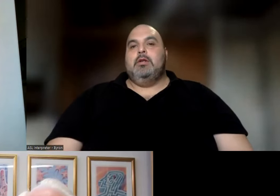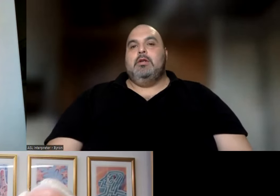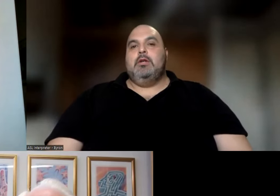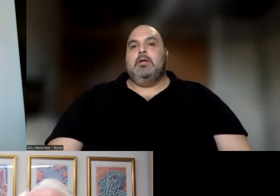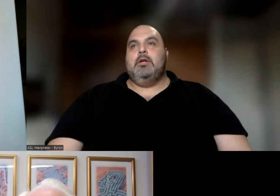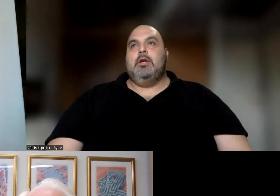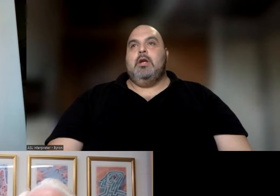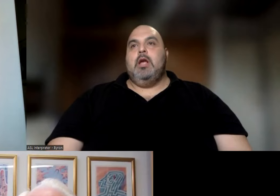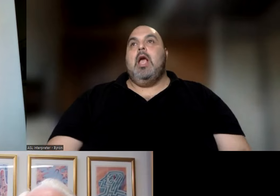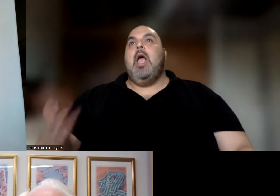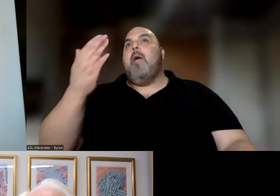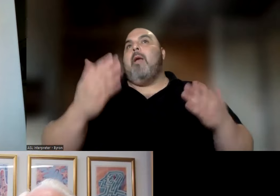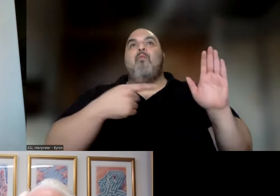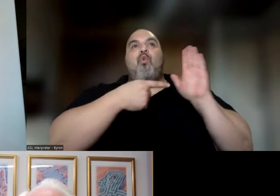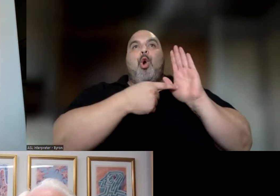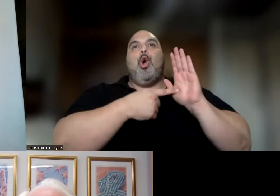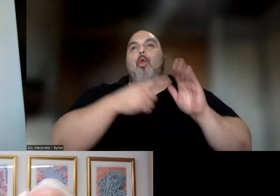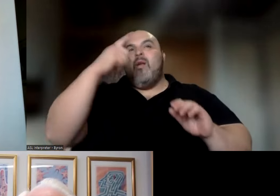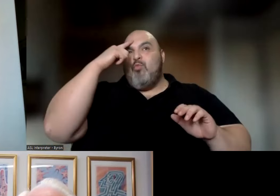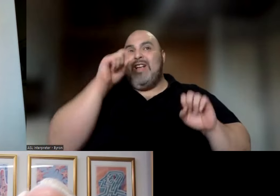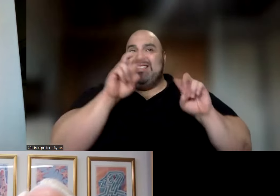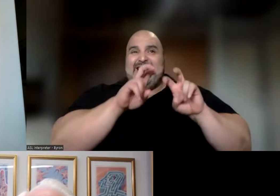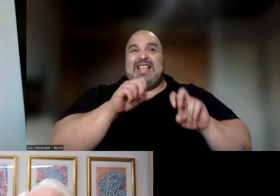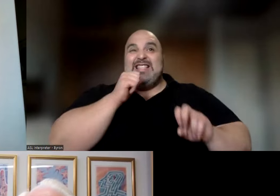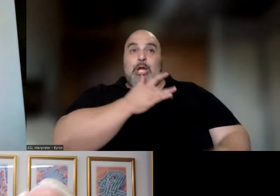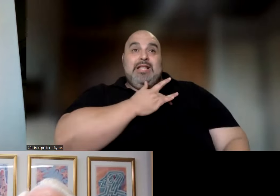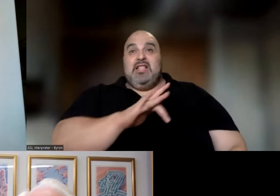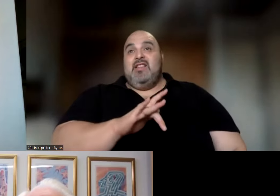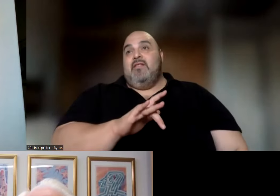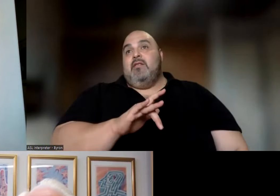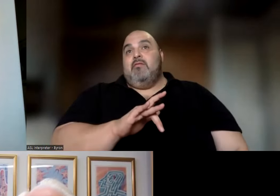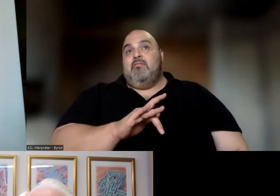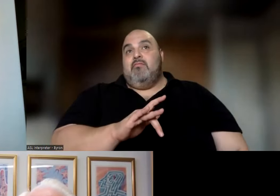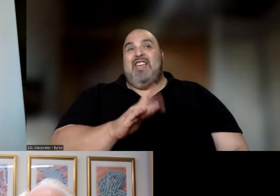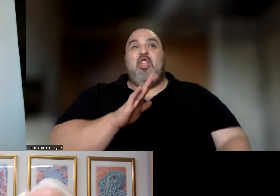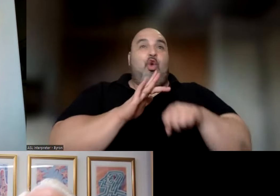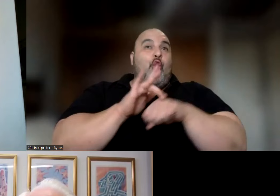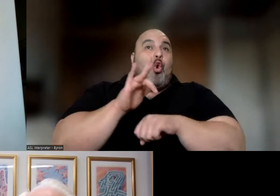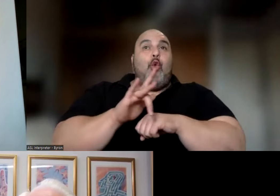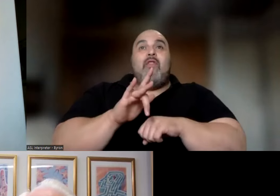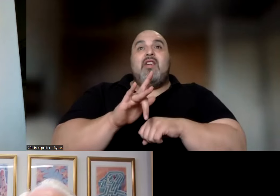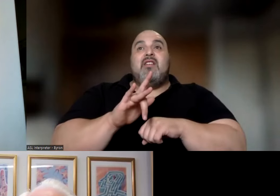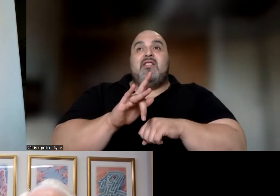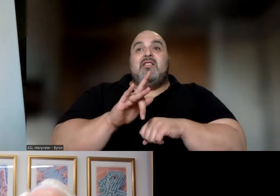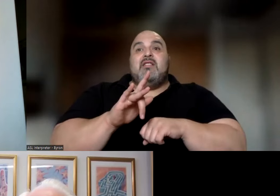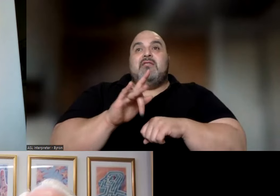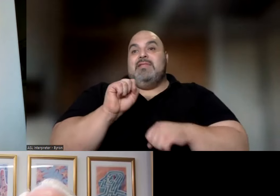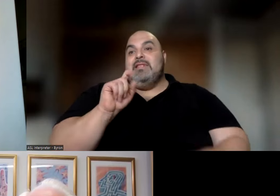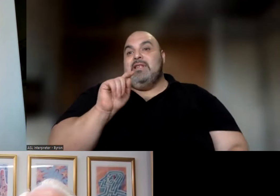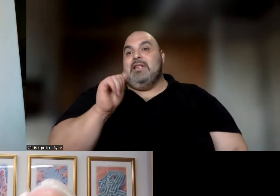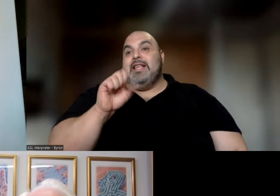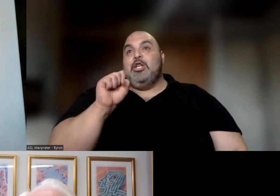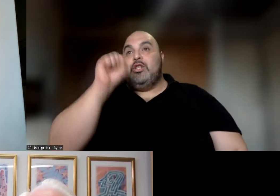It may be, for example, the brain scan is not very sensitive. In fact, in the very early stages of